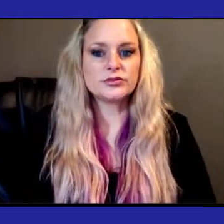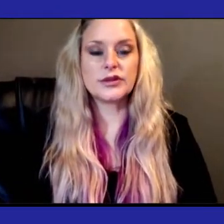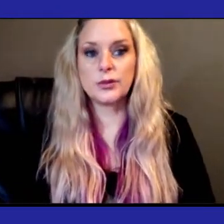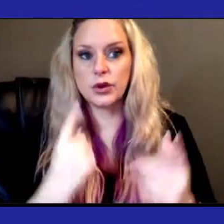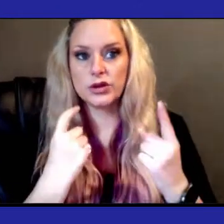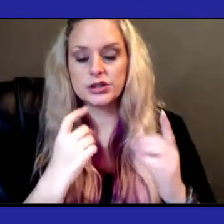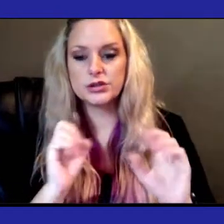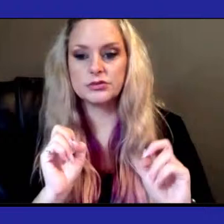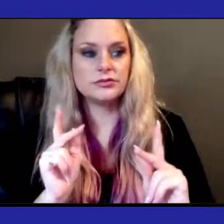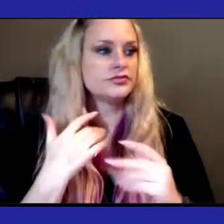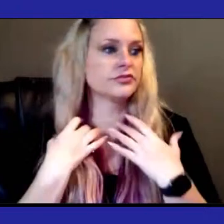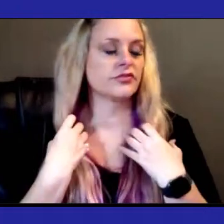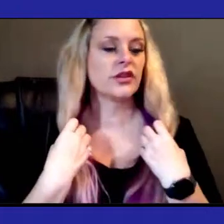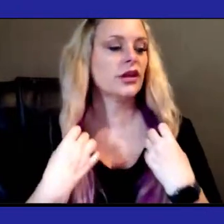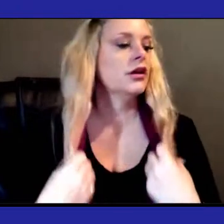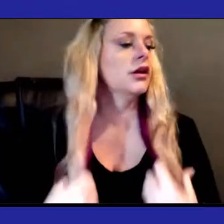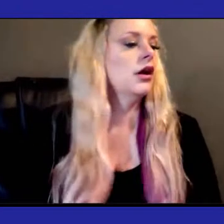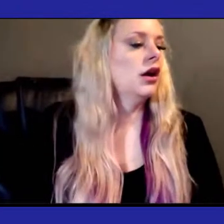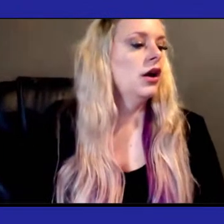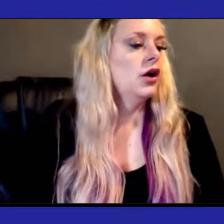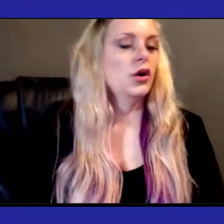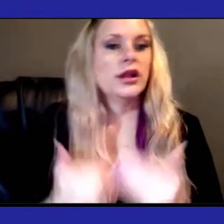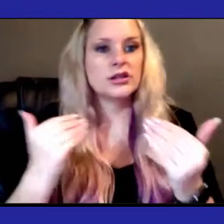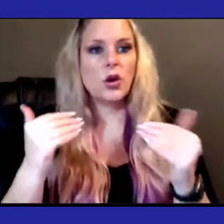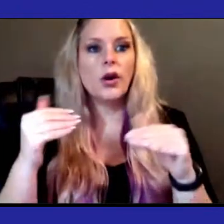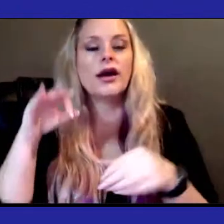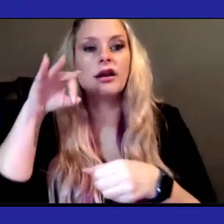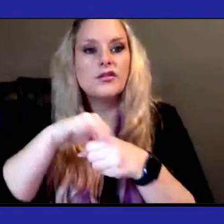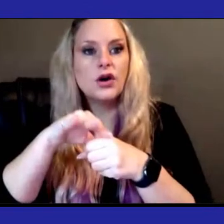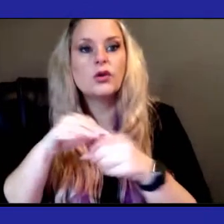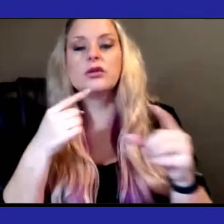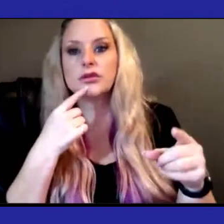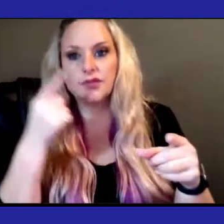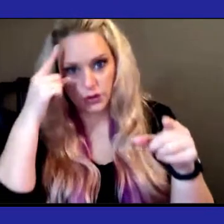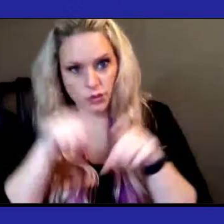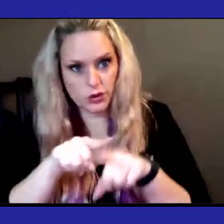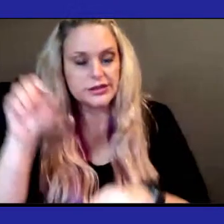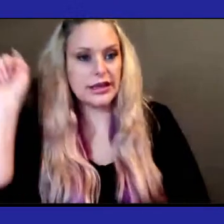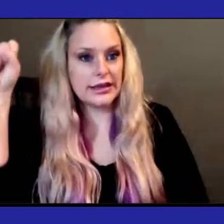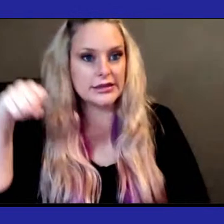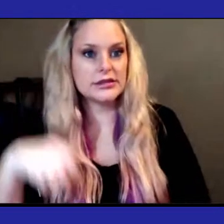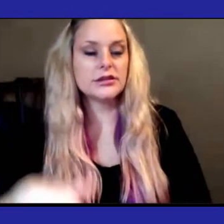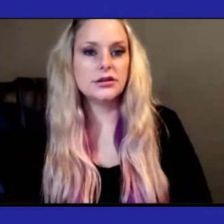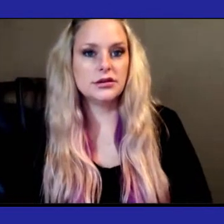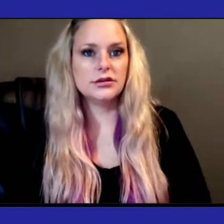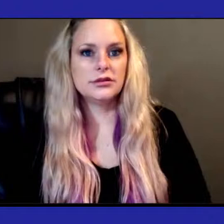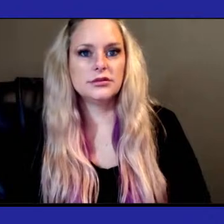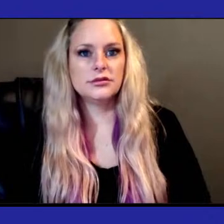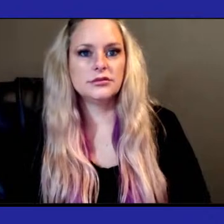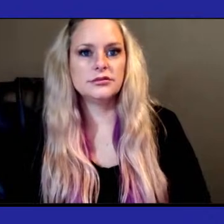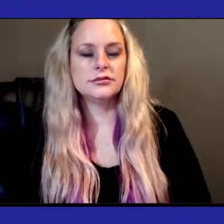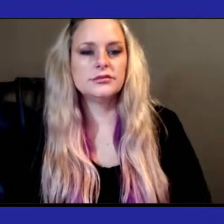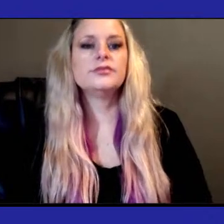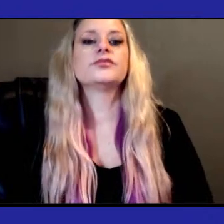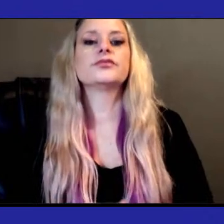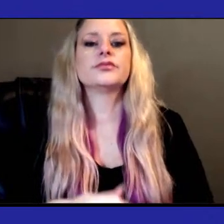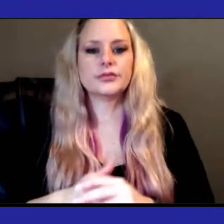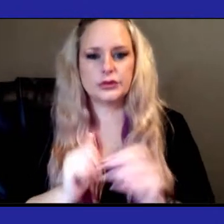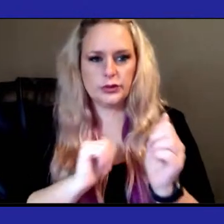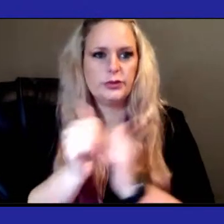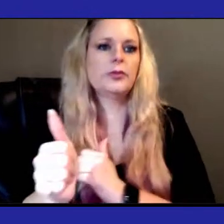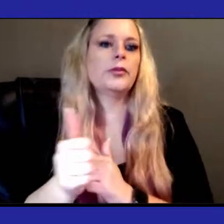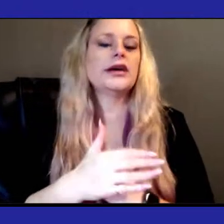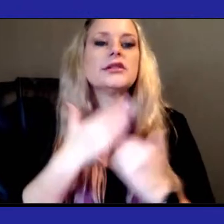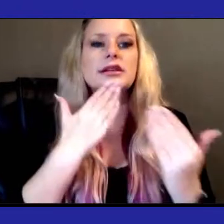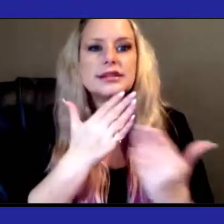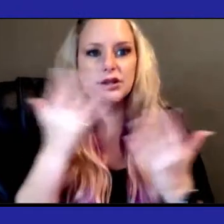Okay, let's take it for a vote. All in favor, please say yes. Yes. Opposed, say no. Resolution approved. Thank you so much. Thank you. Manny,